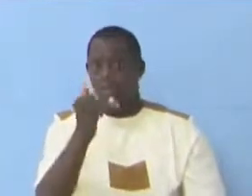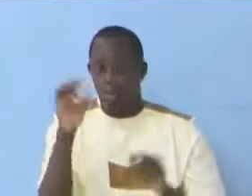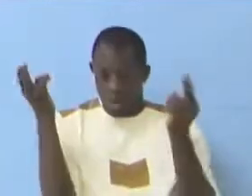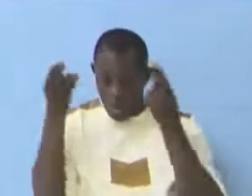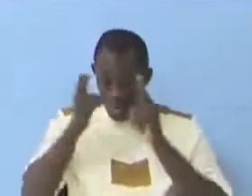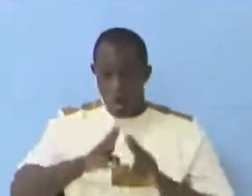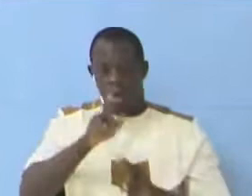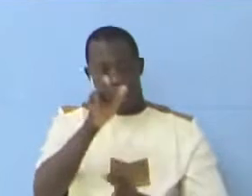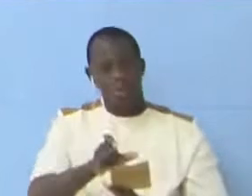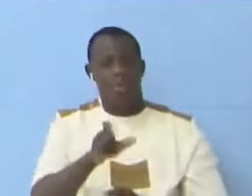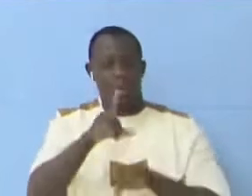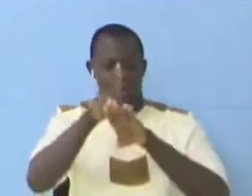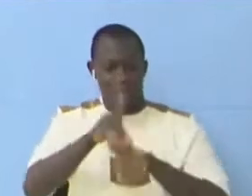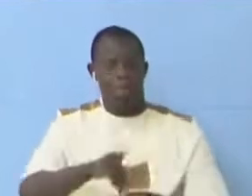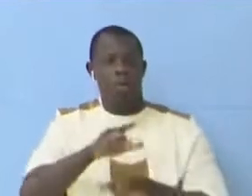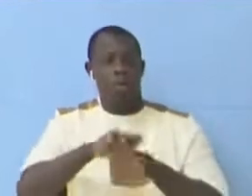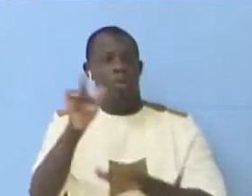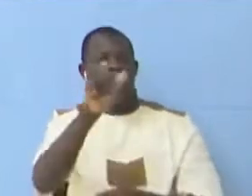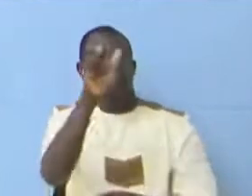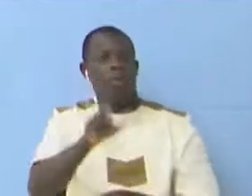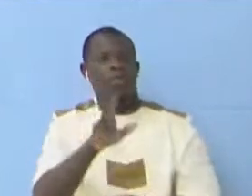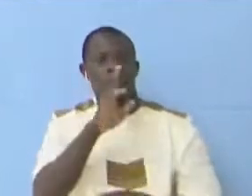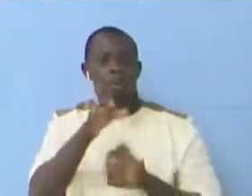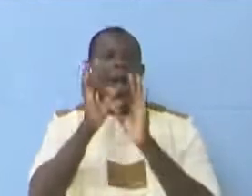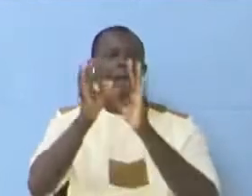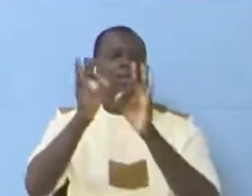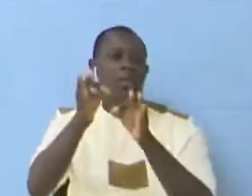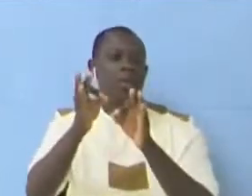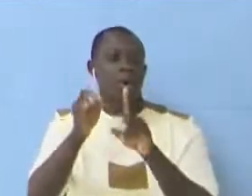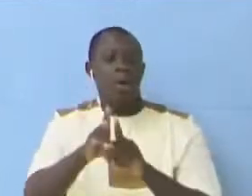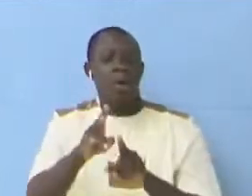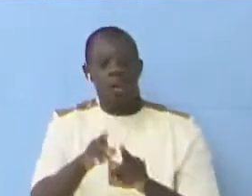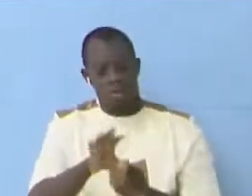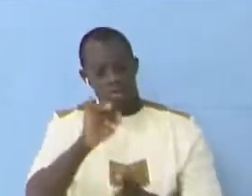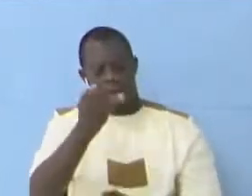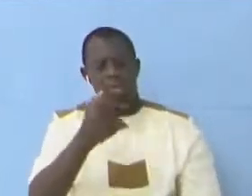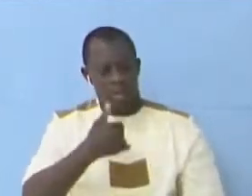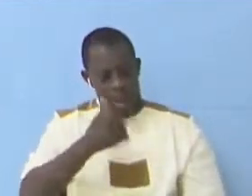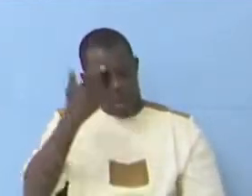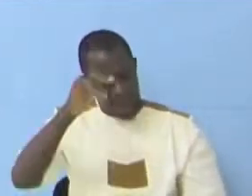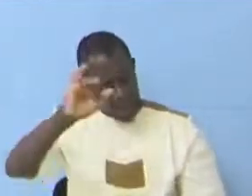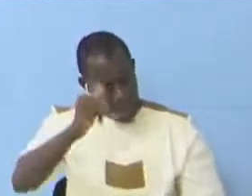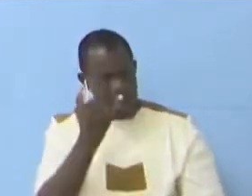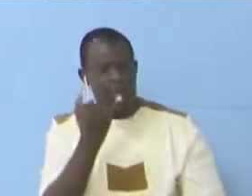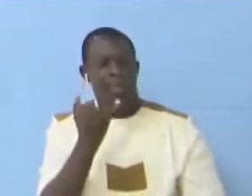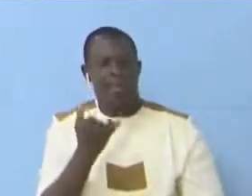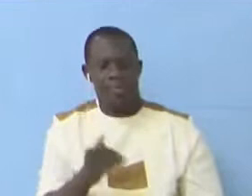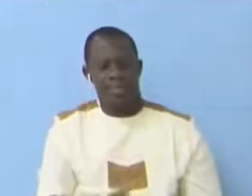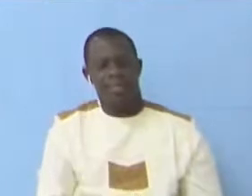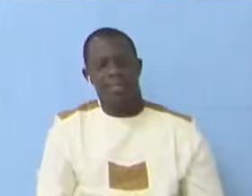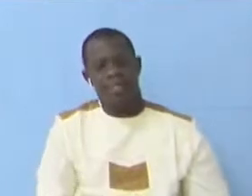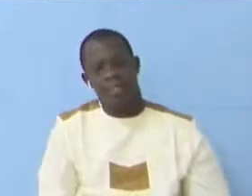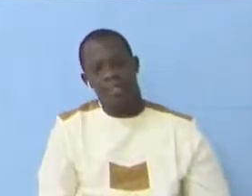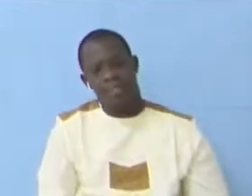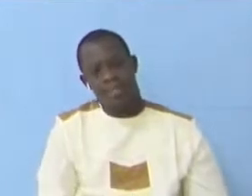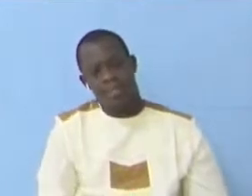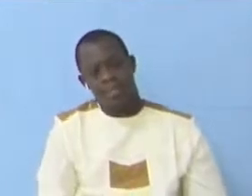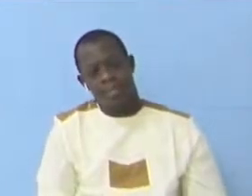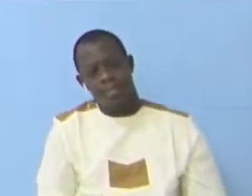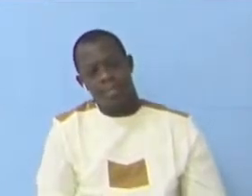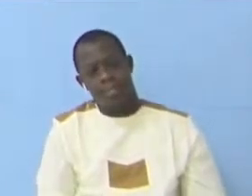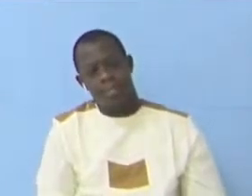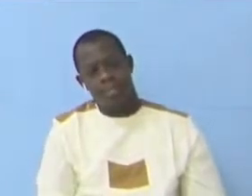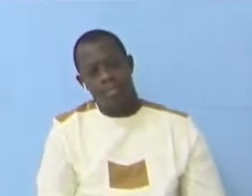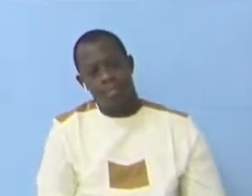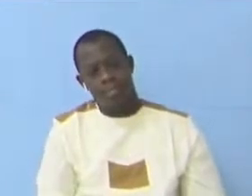is explaining, who is describing it, but yes, I agree. waaw noonu la d'accord naa waaye nag mu ngi wéeru rek ci ki nga xam ne mooy biral wax